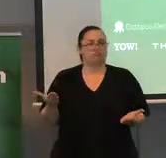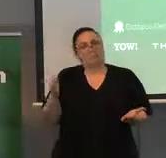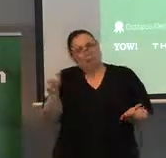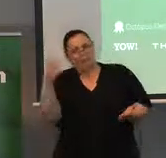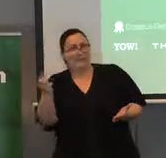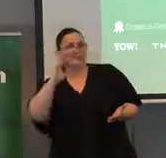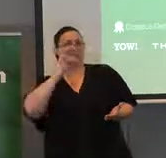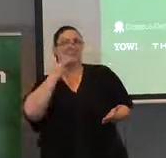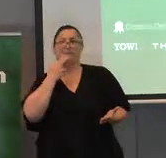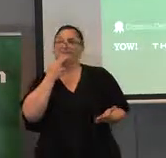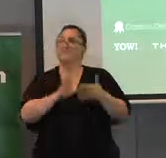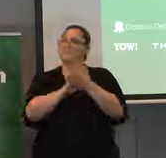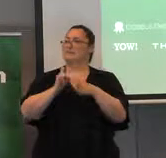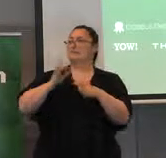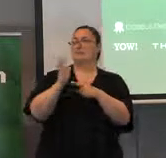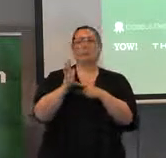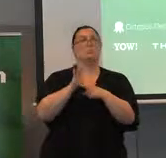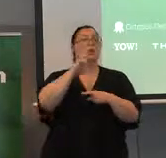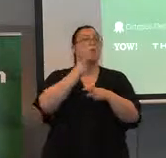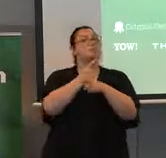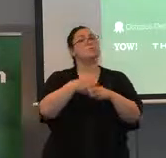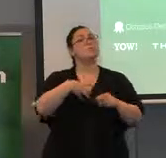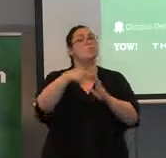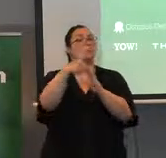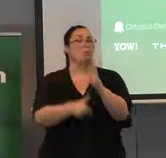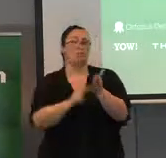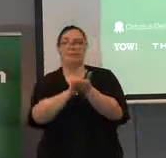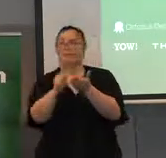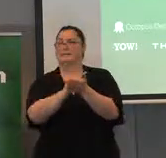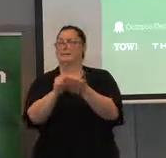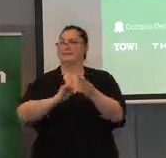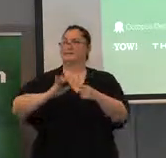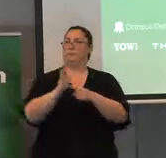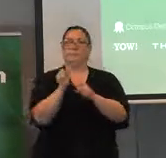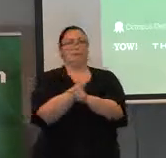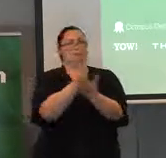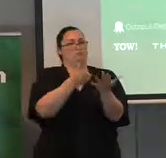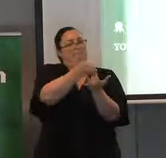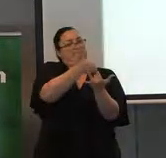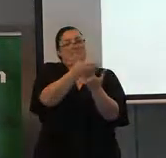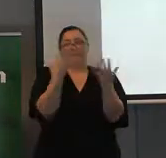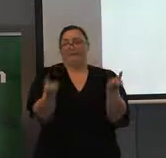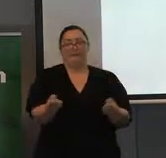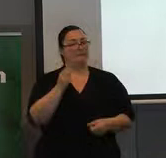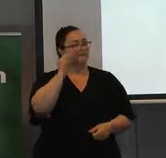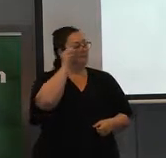to be watching that. So it's important, and that's something that we're going to be discussing a little bit more about the importance of everybody.